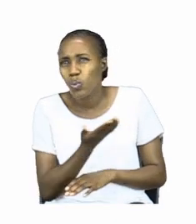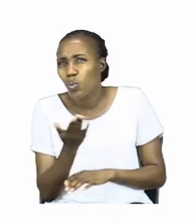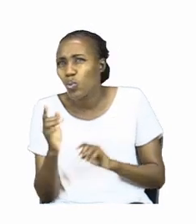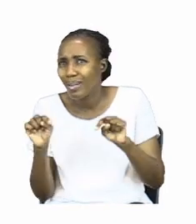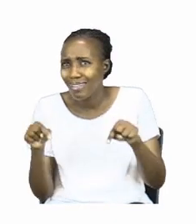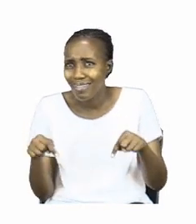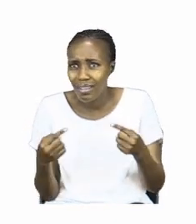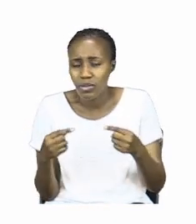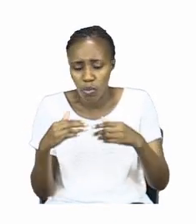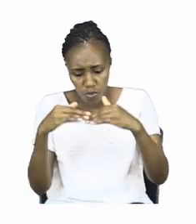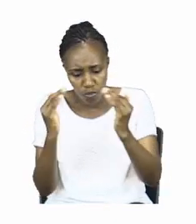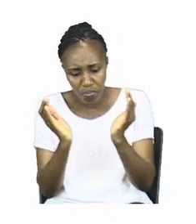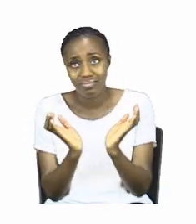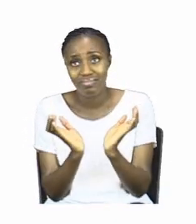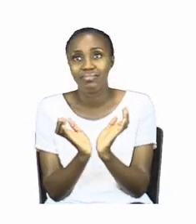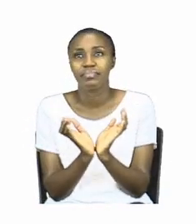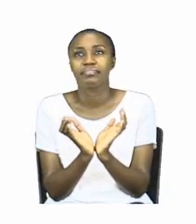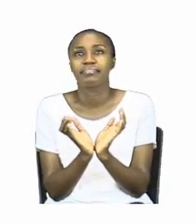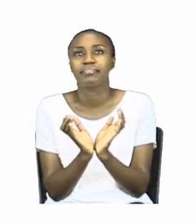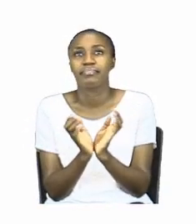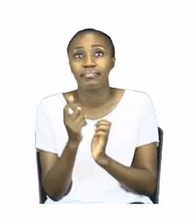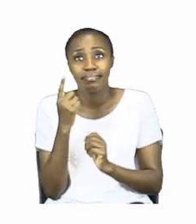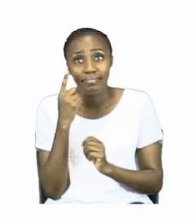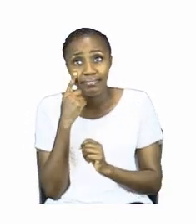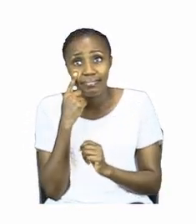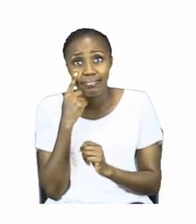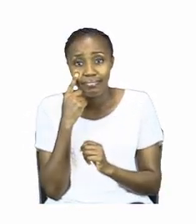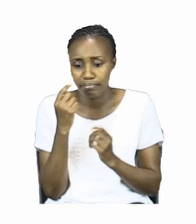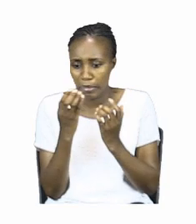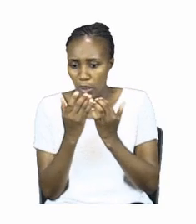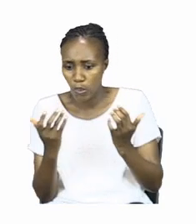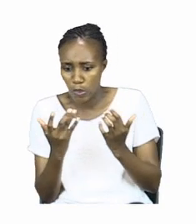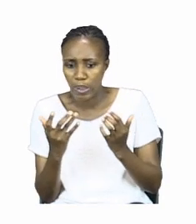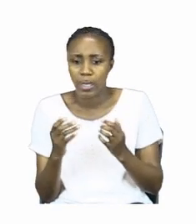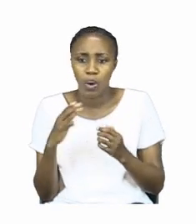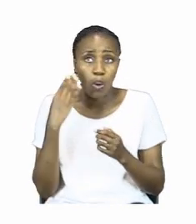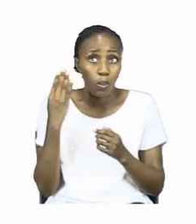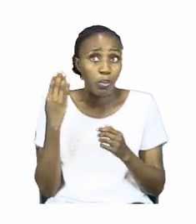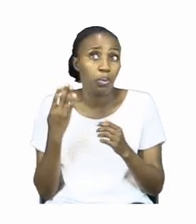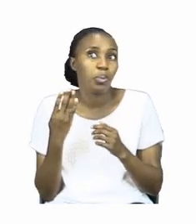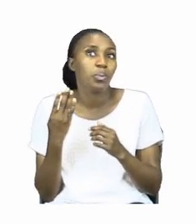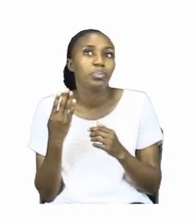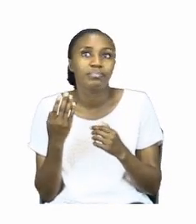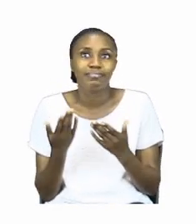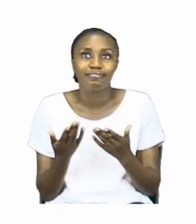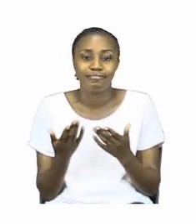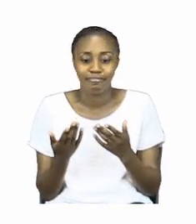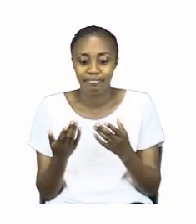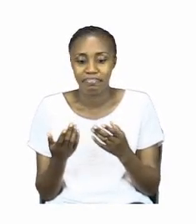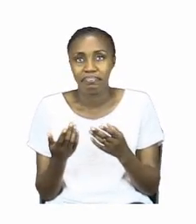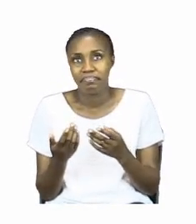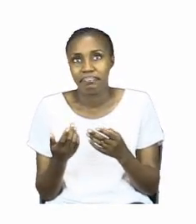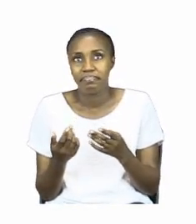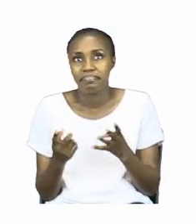on our planet. As you can see, the earth is green and blue. The next word we're going to talk